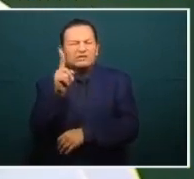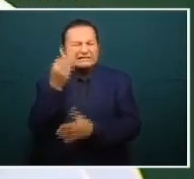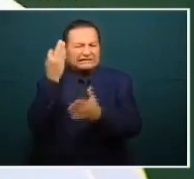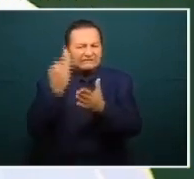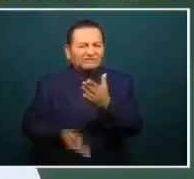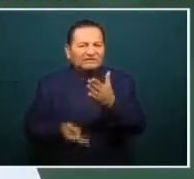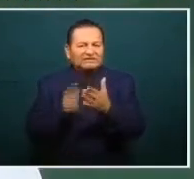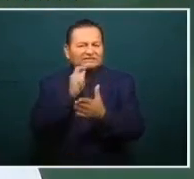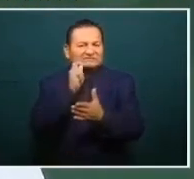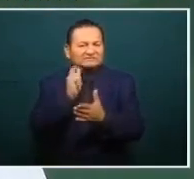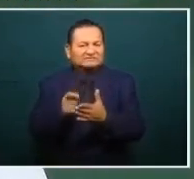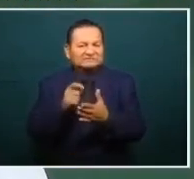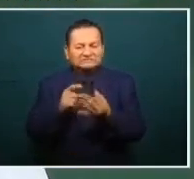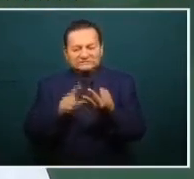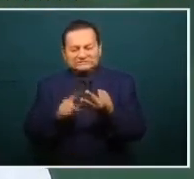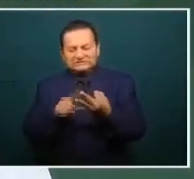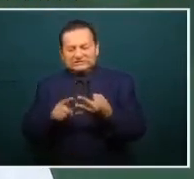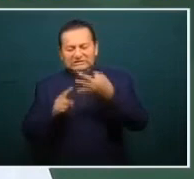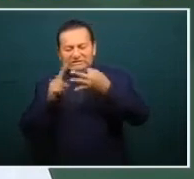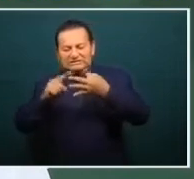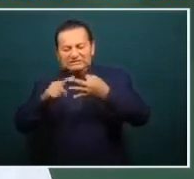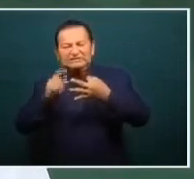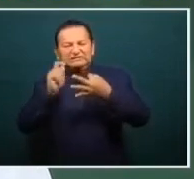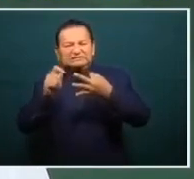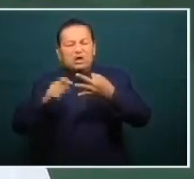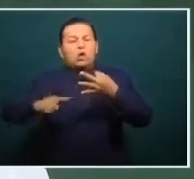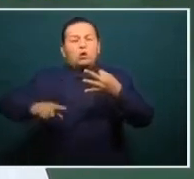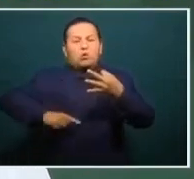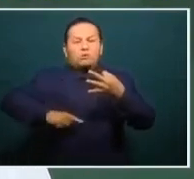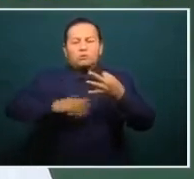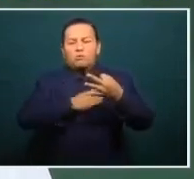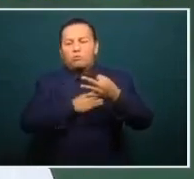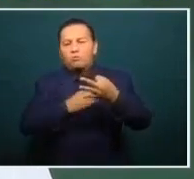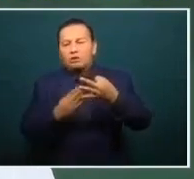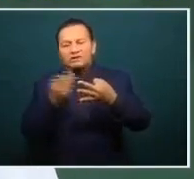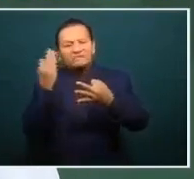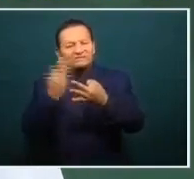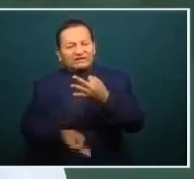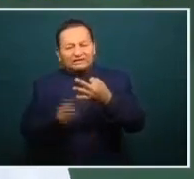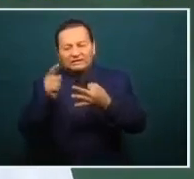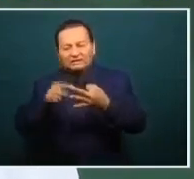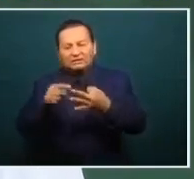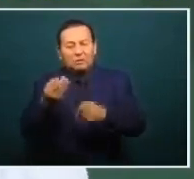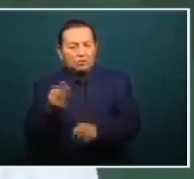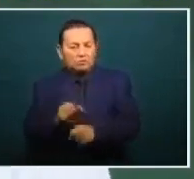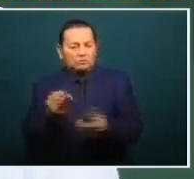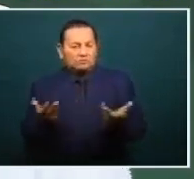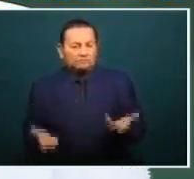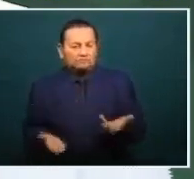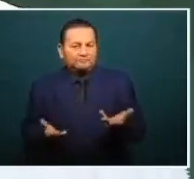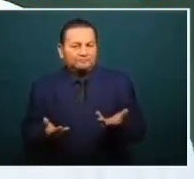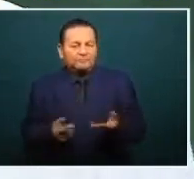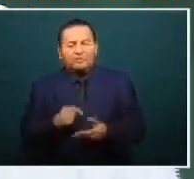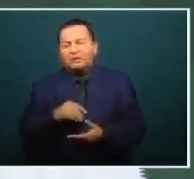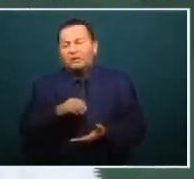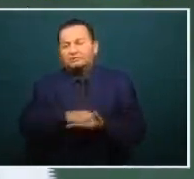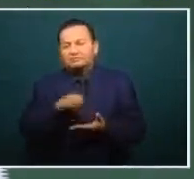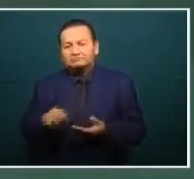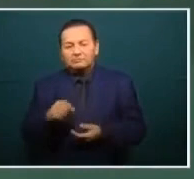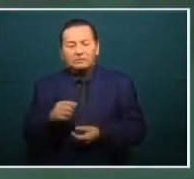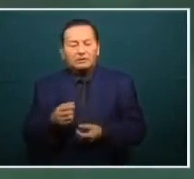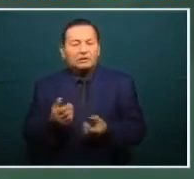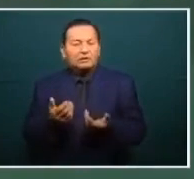We've always had a good working people. But we needed the third thing, a good government. So